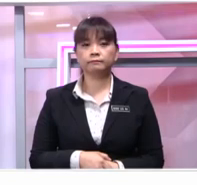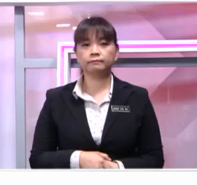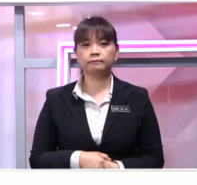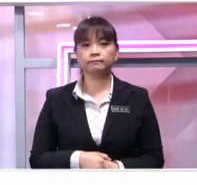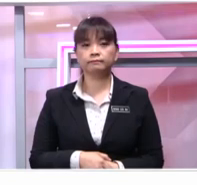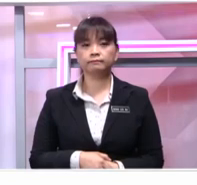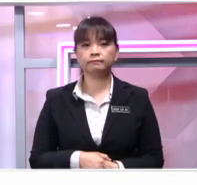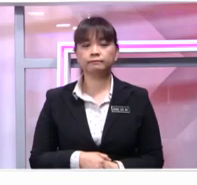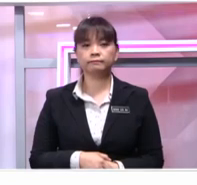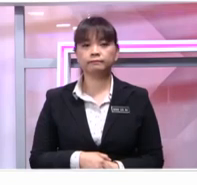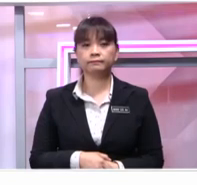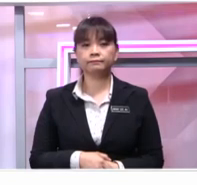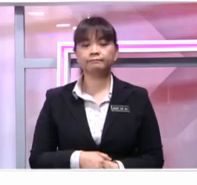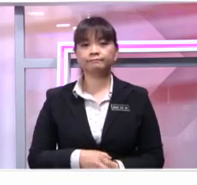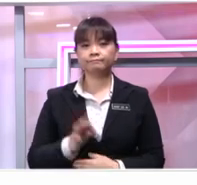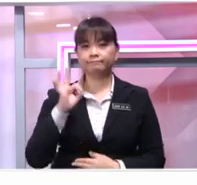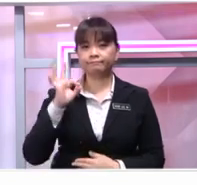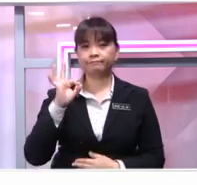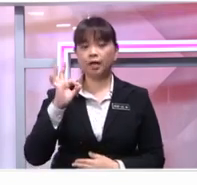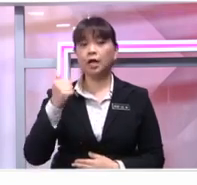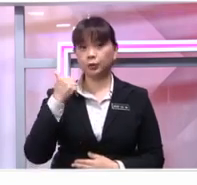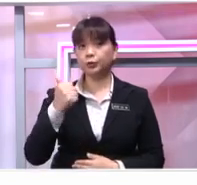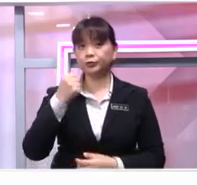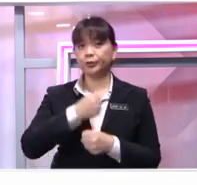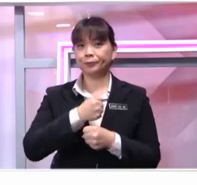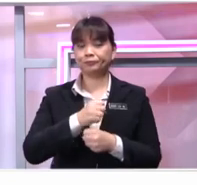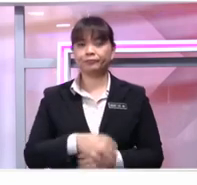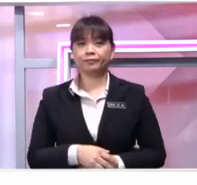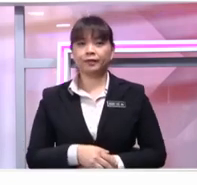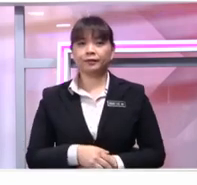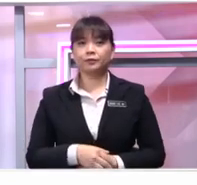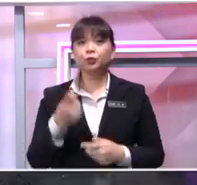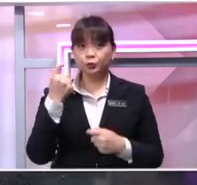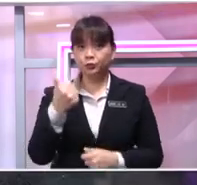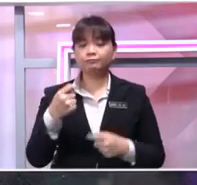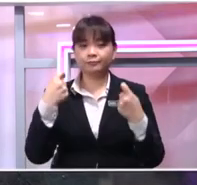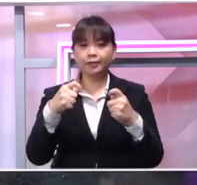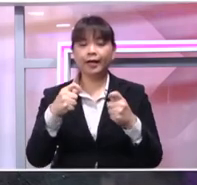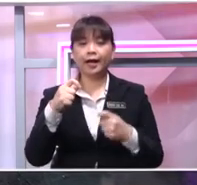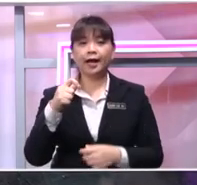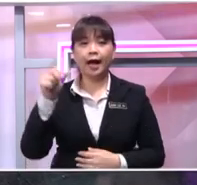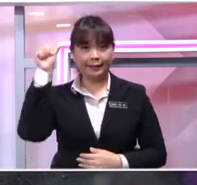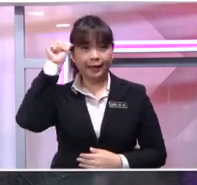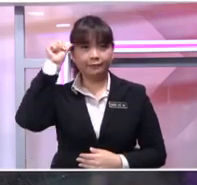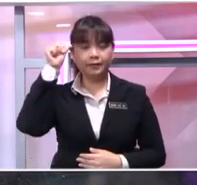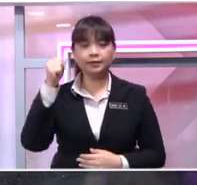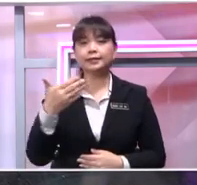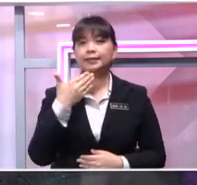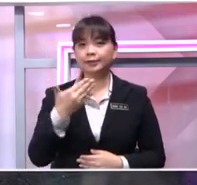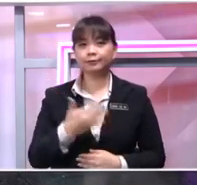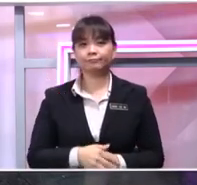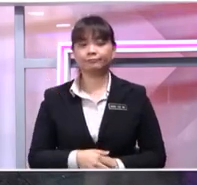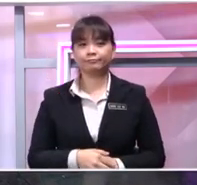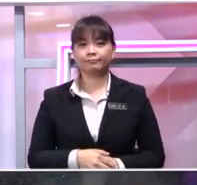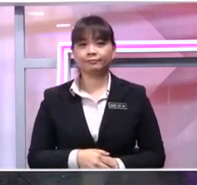other highlights. Okay. Good job. Good job, Ahnaf. Thank you so much. Thank